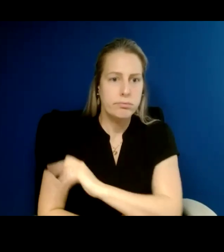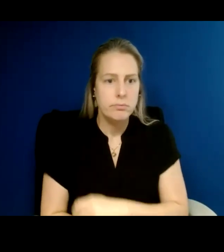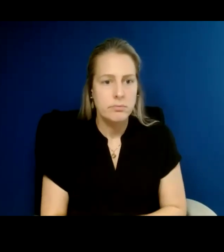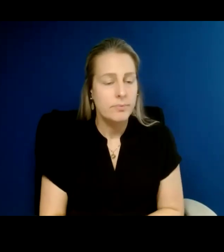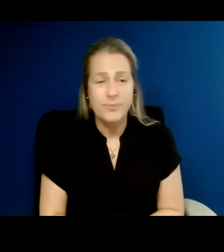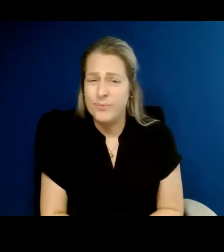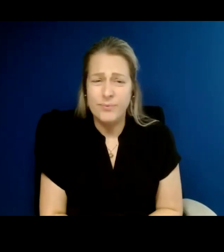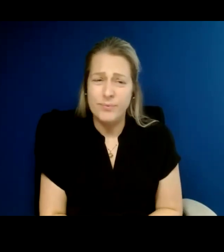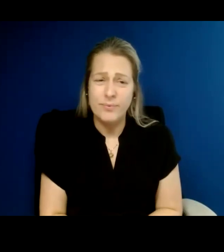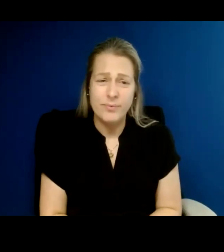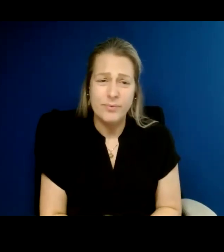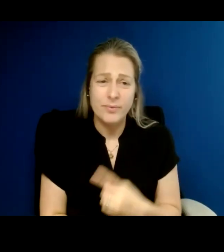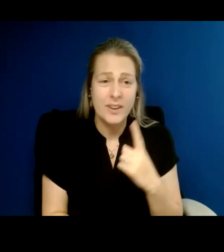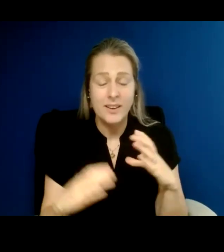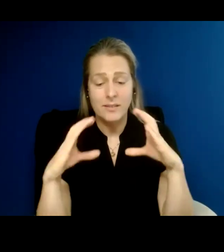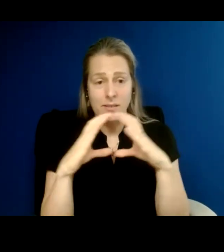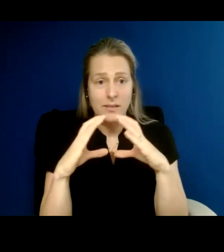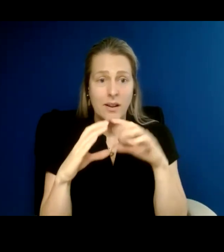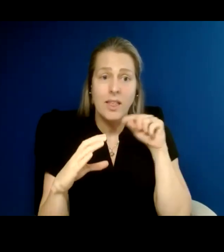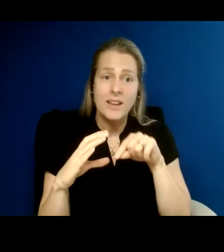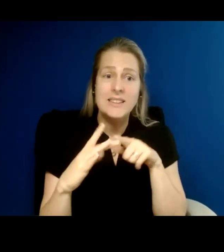that practitioners and activists